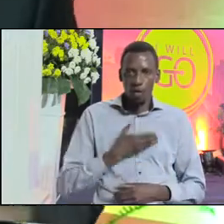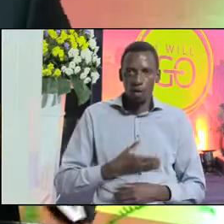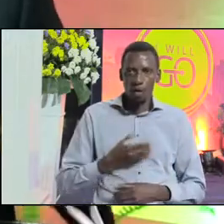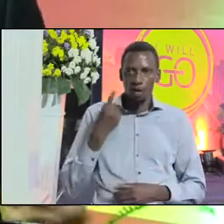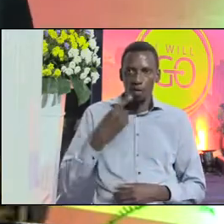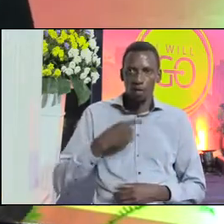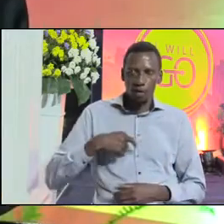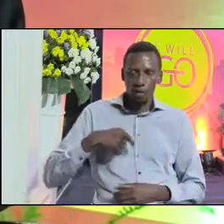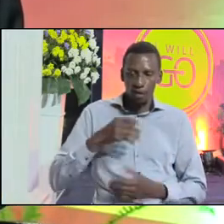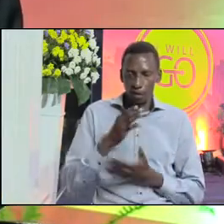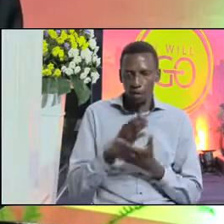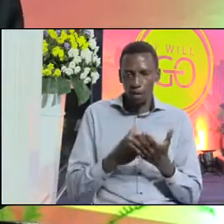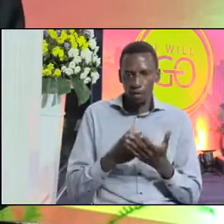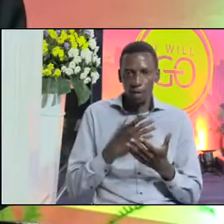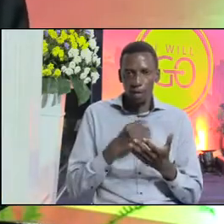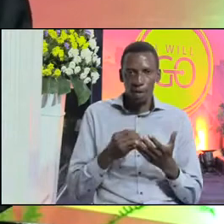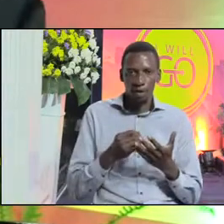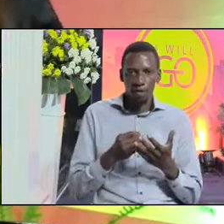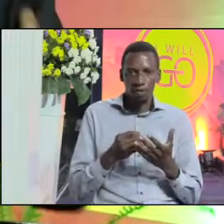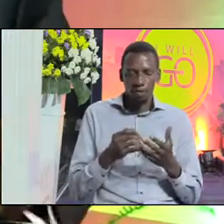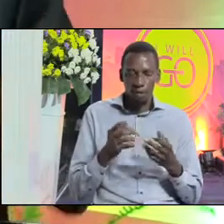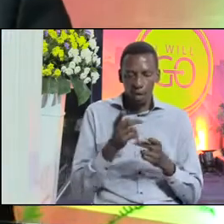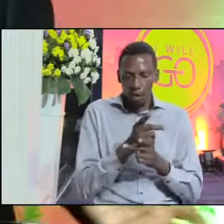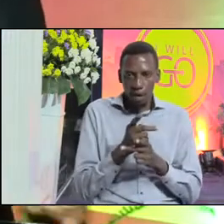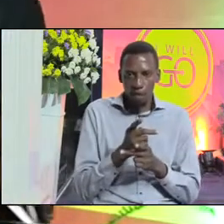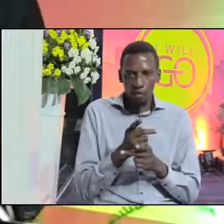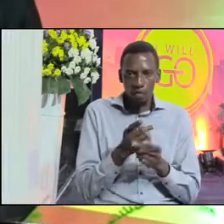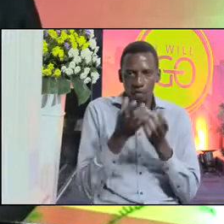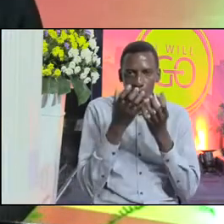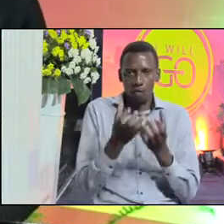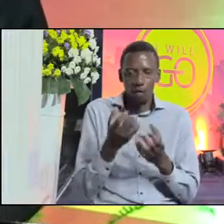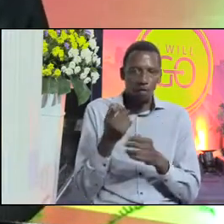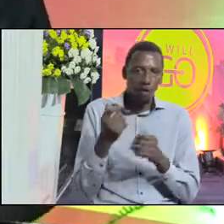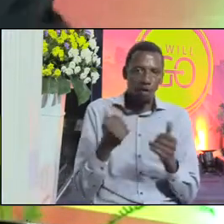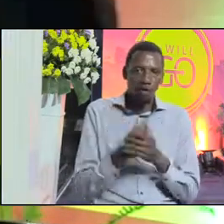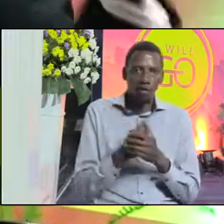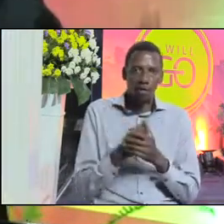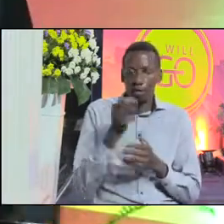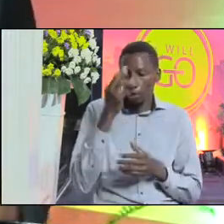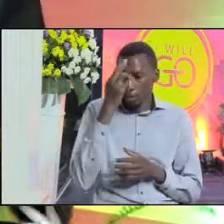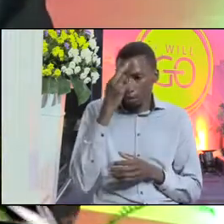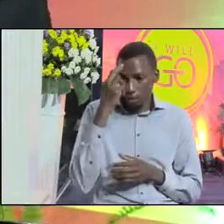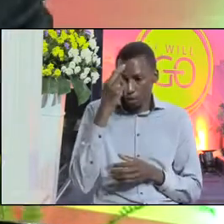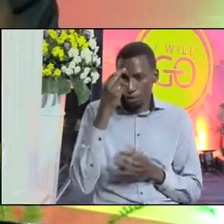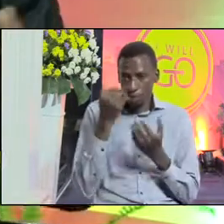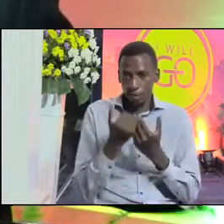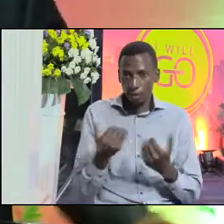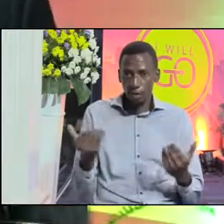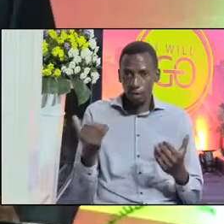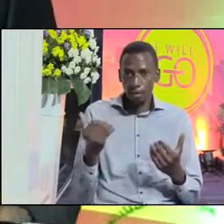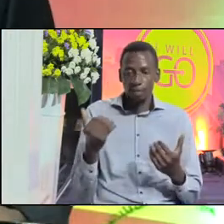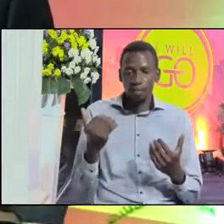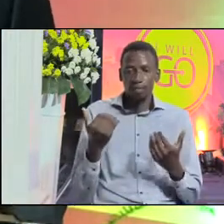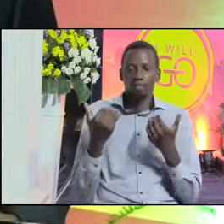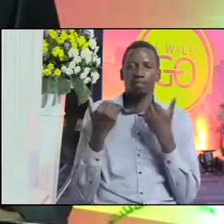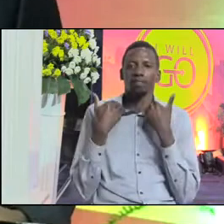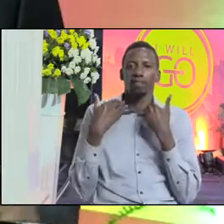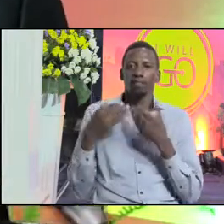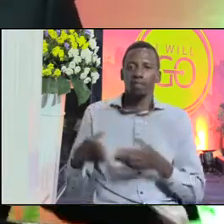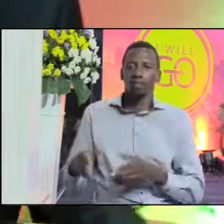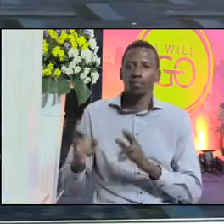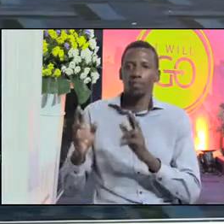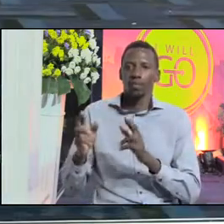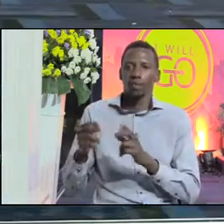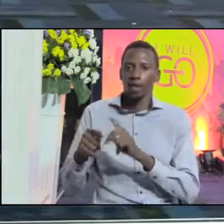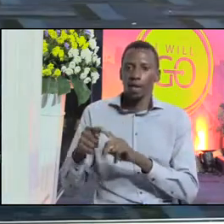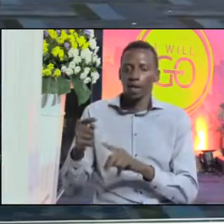weight watchers for others. The Rome of children sleeping on the streets and killing other children.